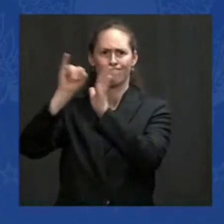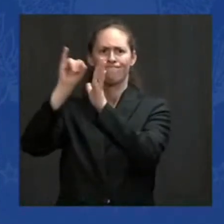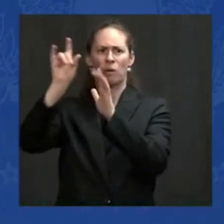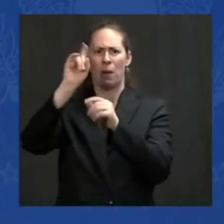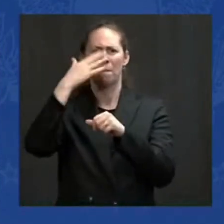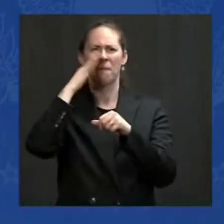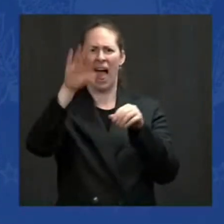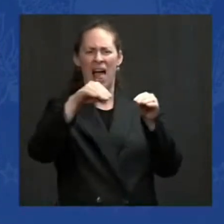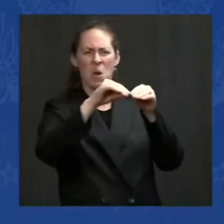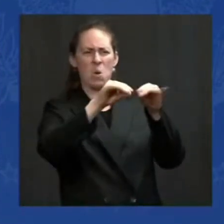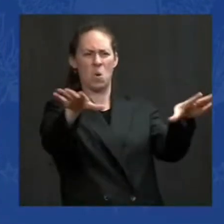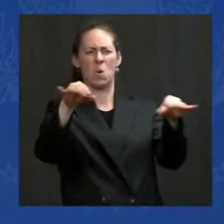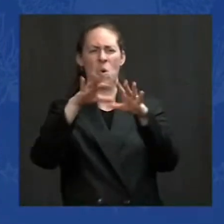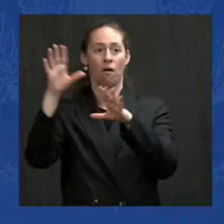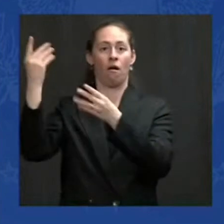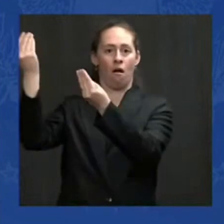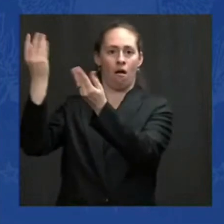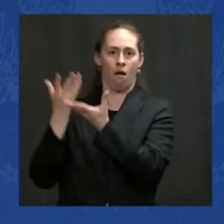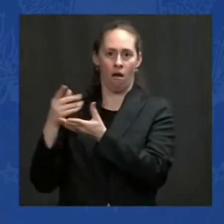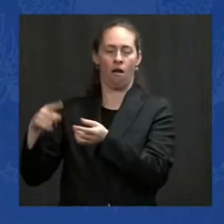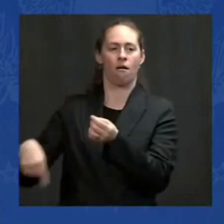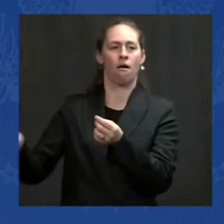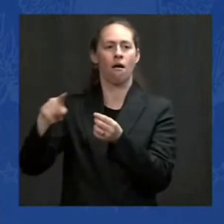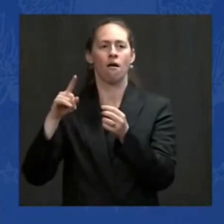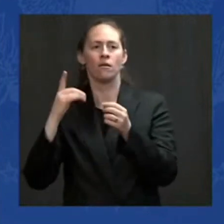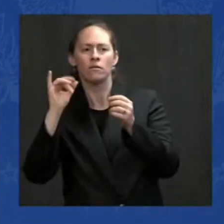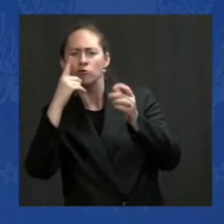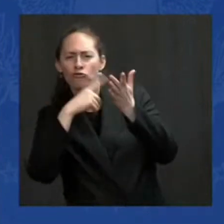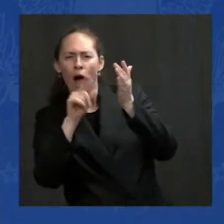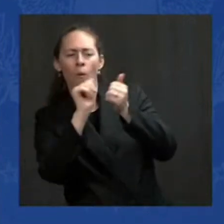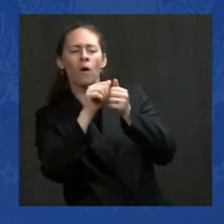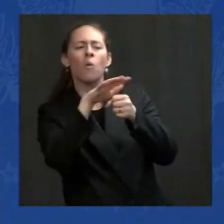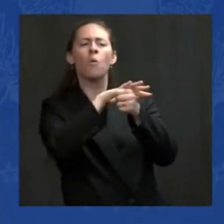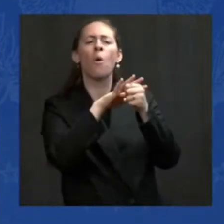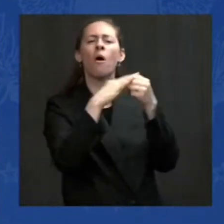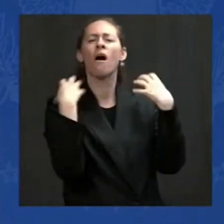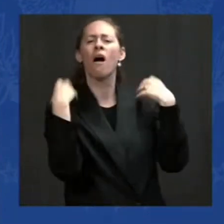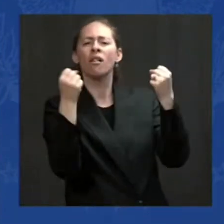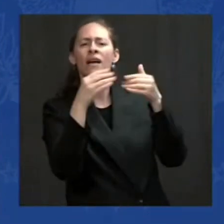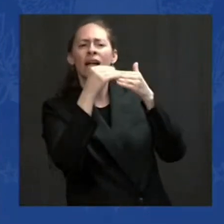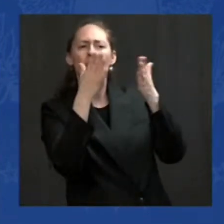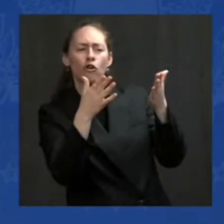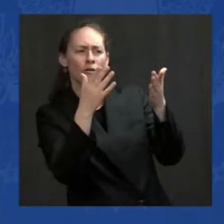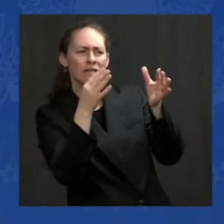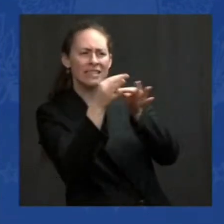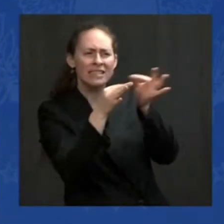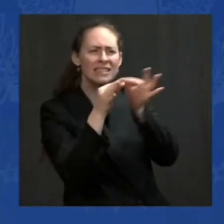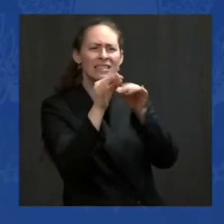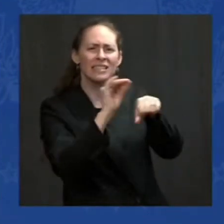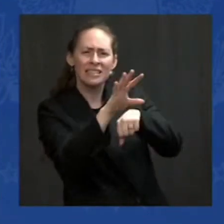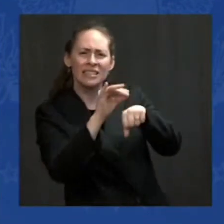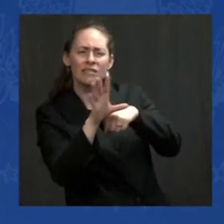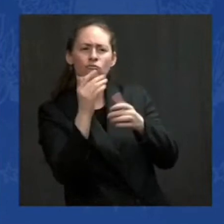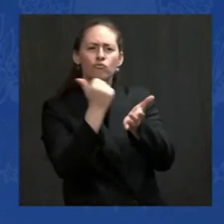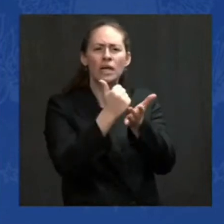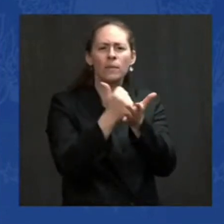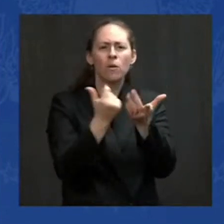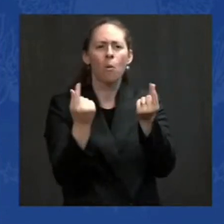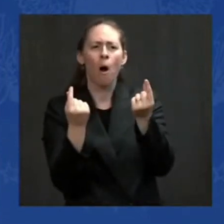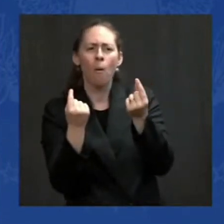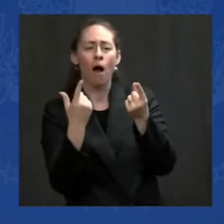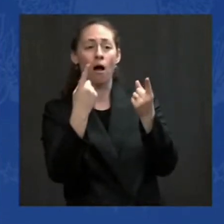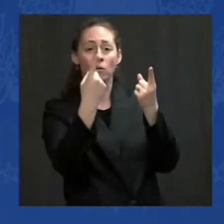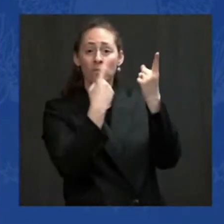health officials on getting more treatments for people with COVID, and helping states increase vaccine confidence, answer questions, and